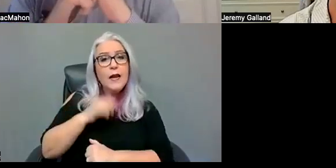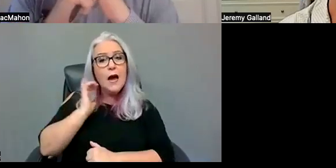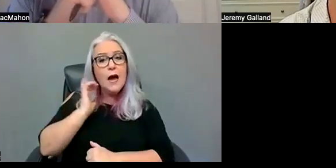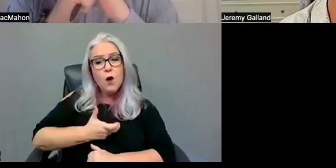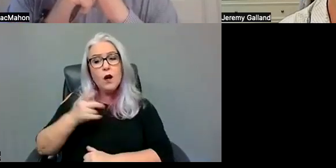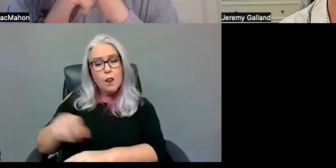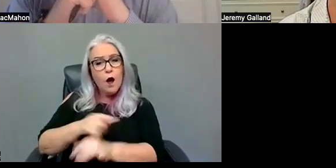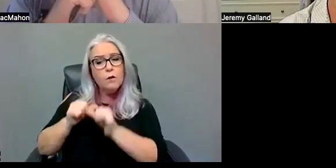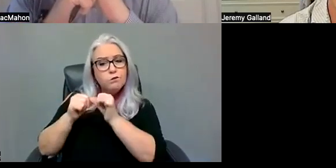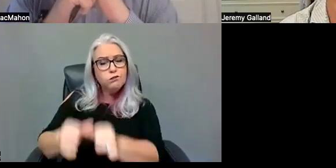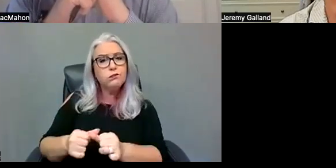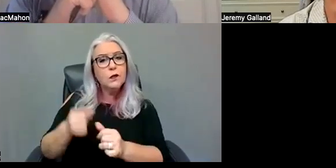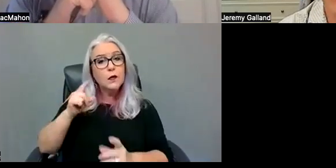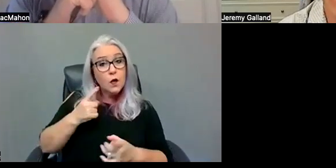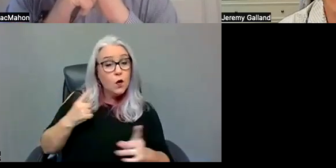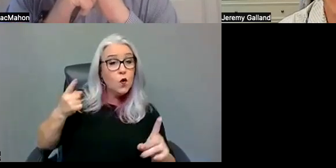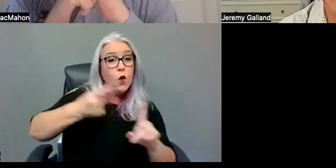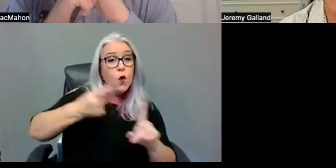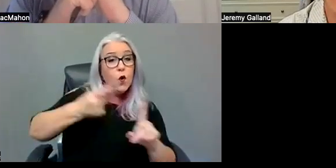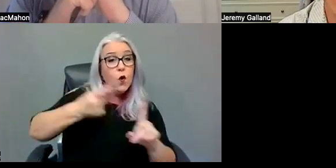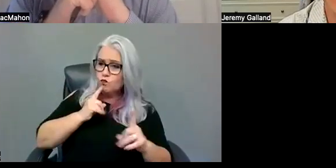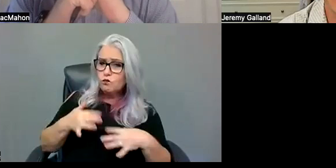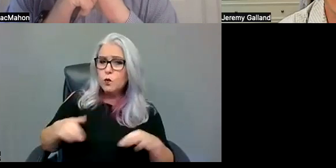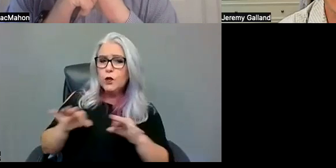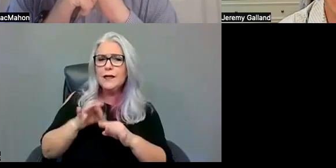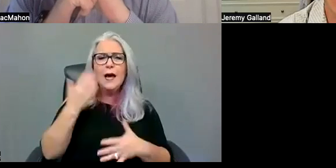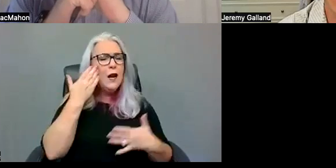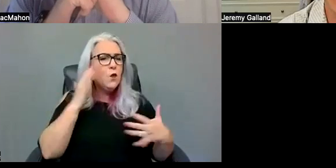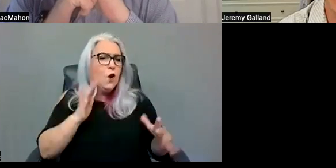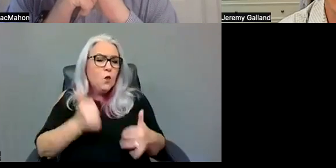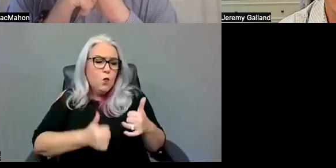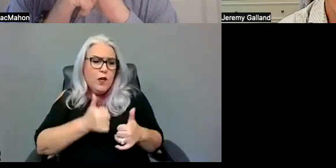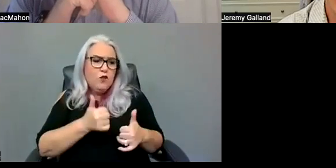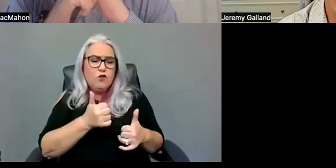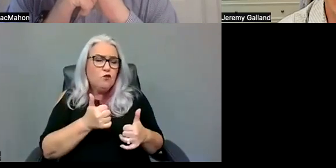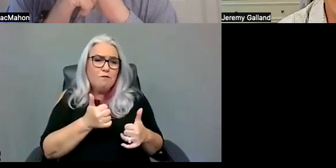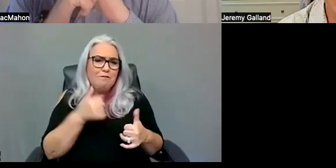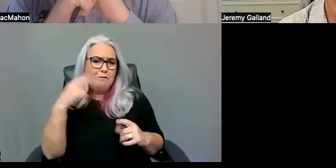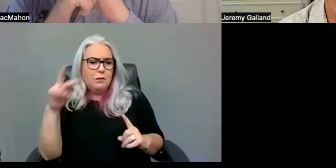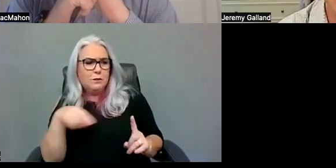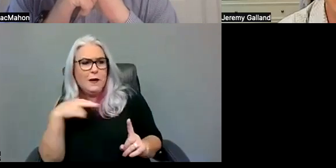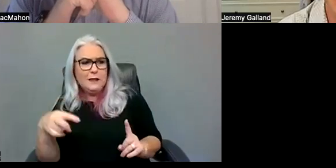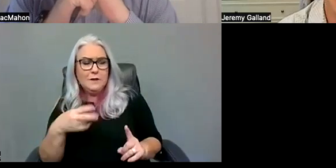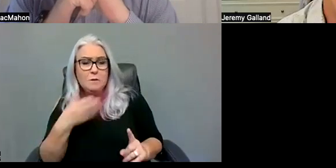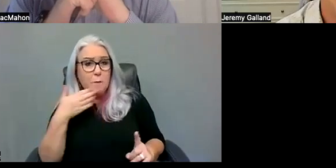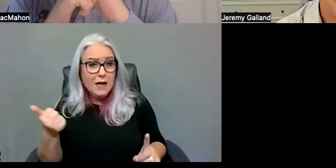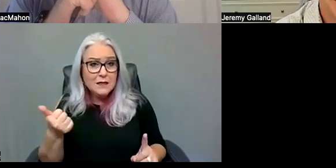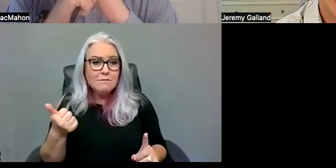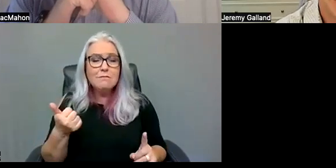key. I'm not really sure which one or which aspect is going to make the biggest headway here, but what is important is